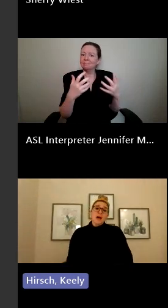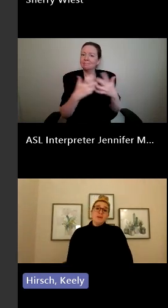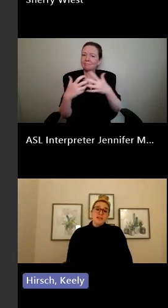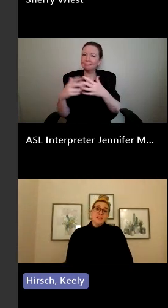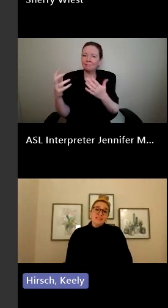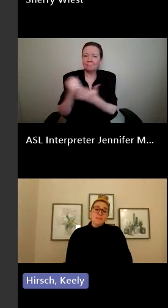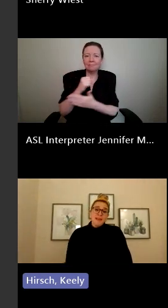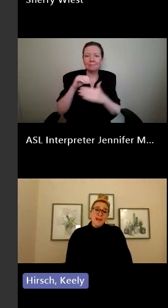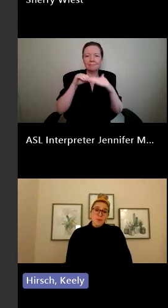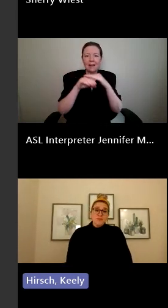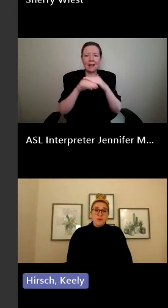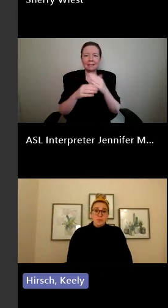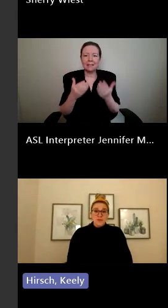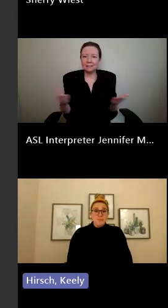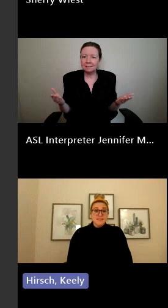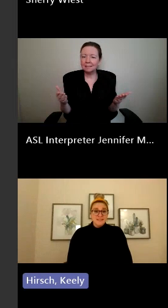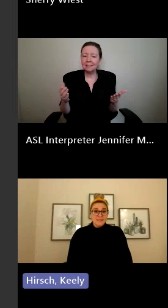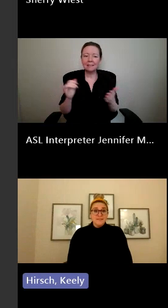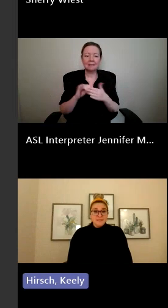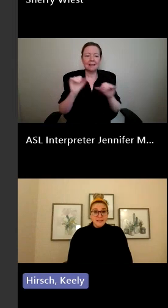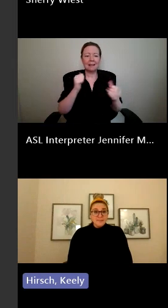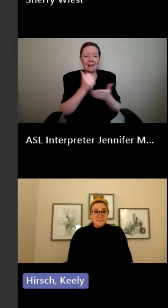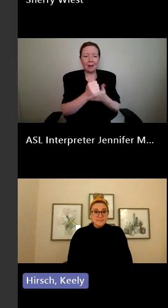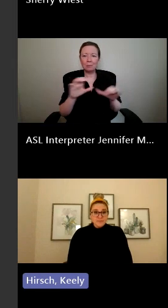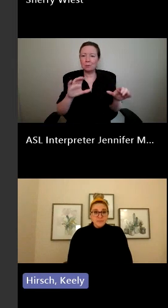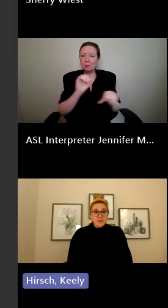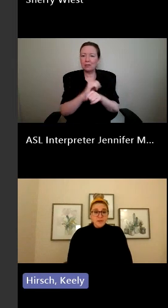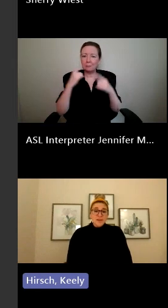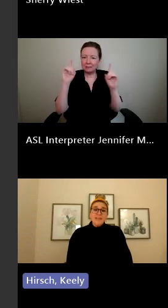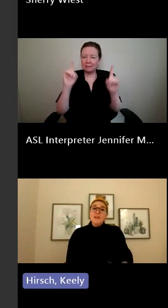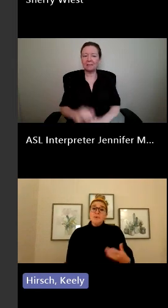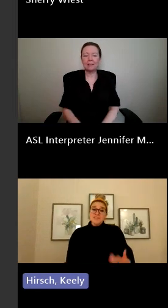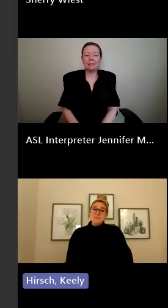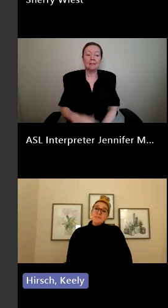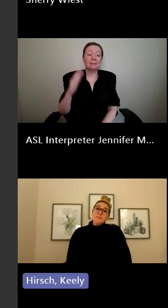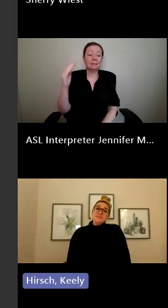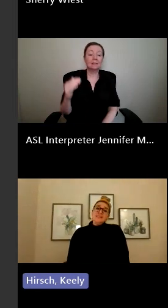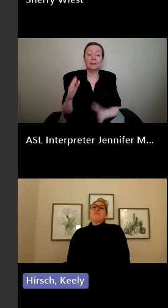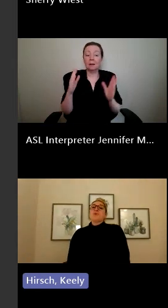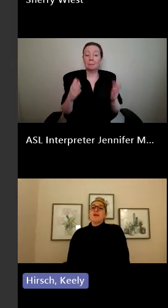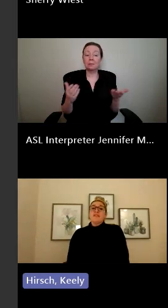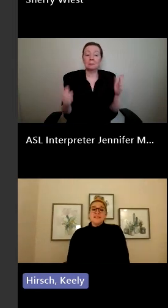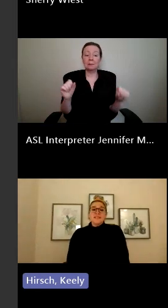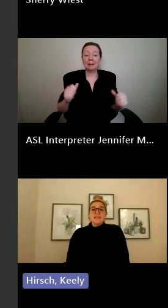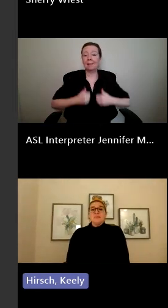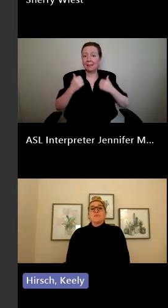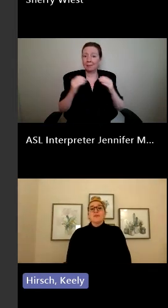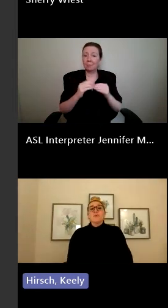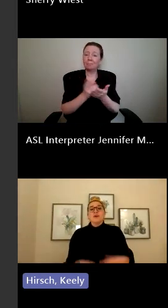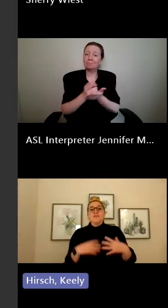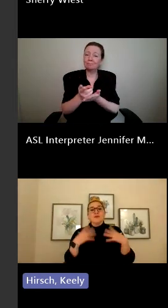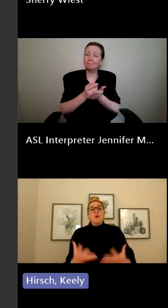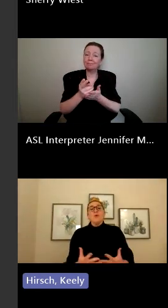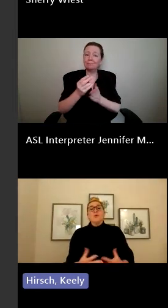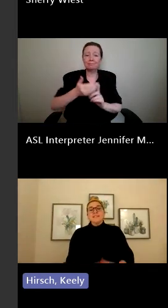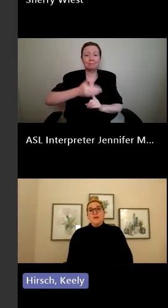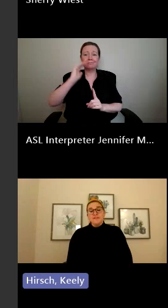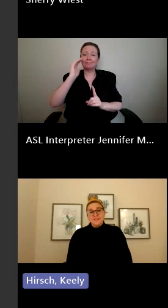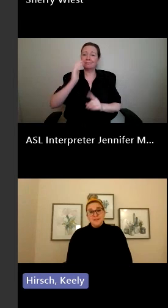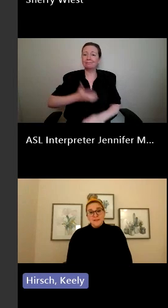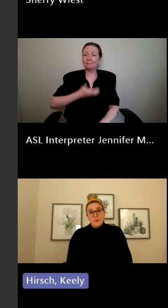reasonable accommodations that might help perform the job successfully. And then a person might be able to live more authentically and bring more of their own